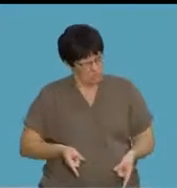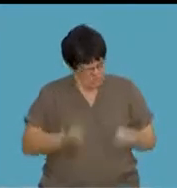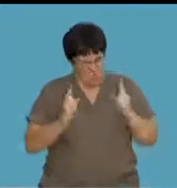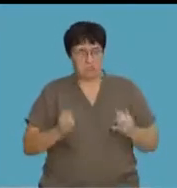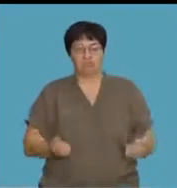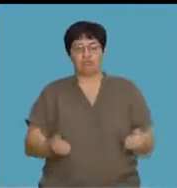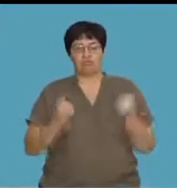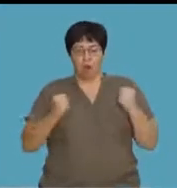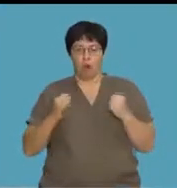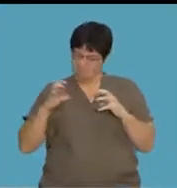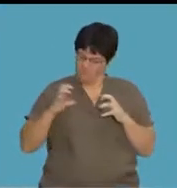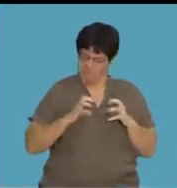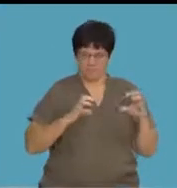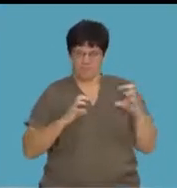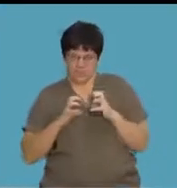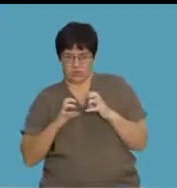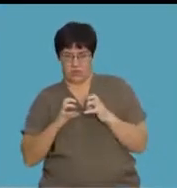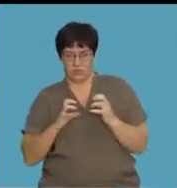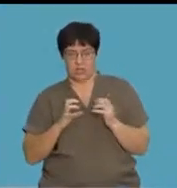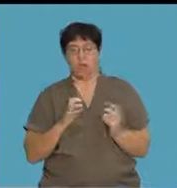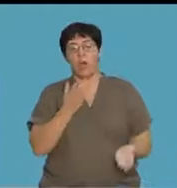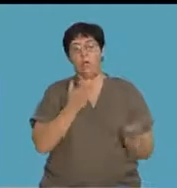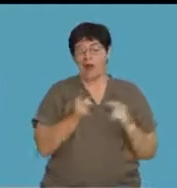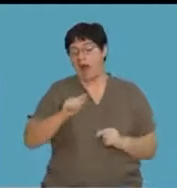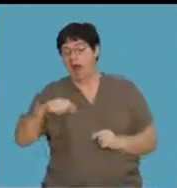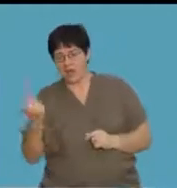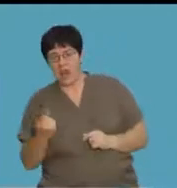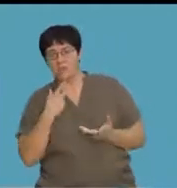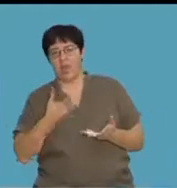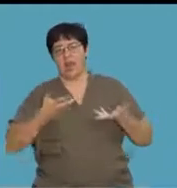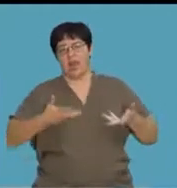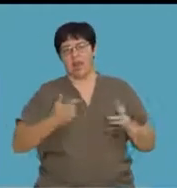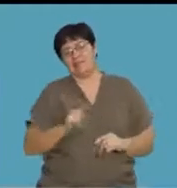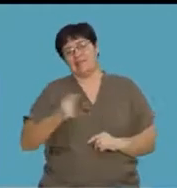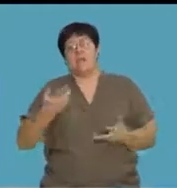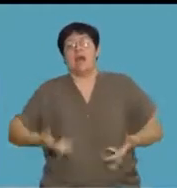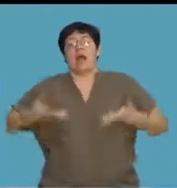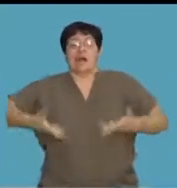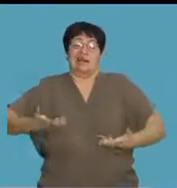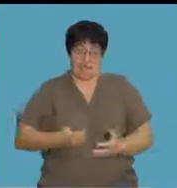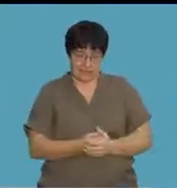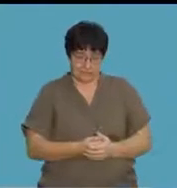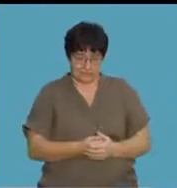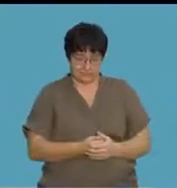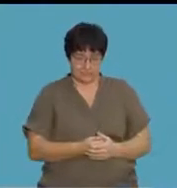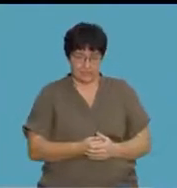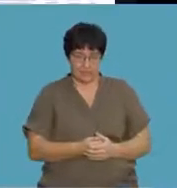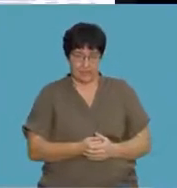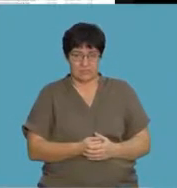the term relative suggests that it's by comparison to another phase of matter. Okay, let's go back to